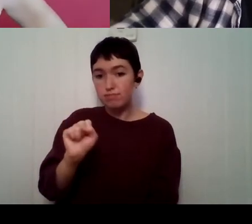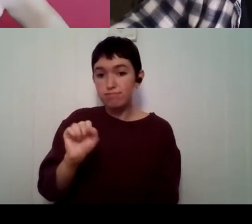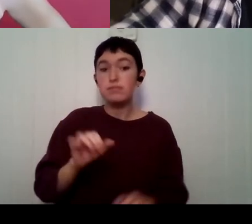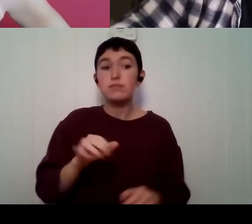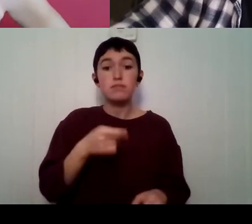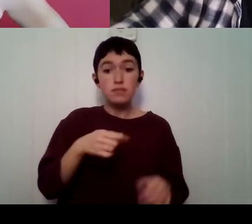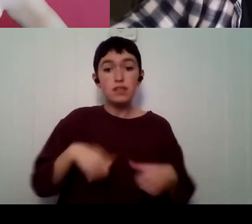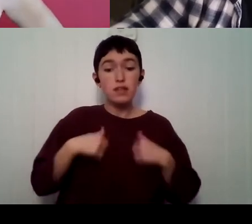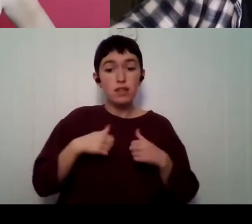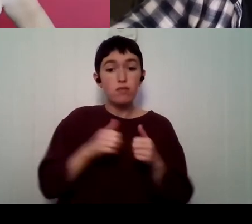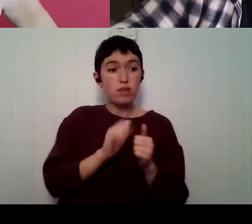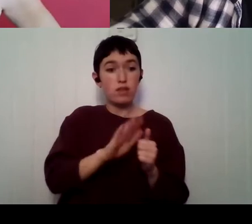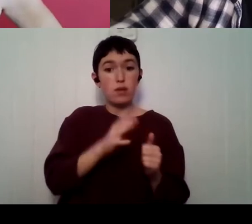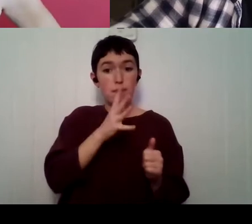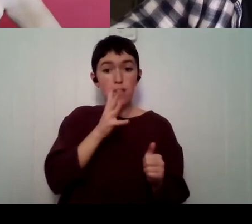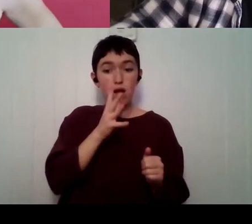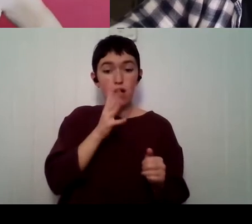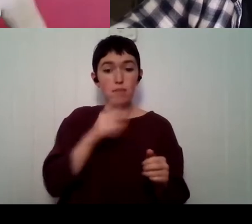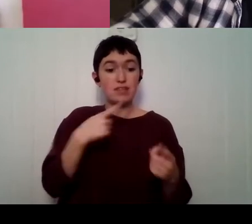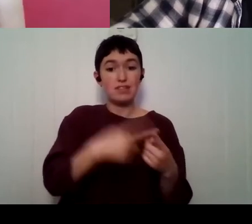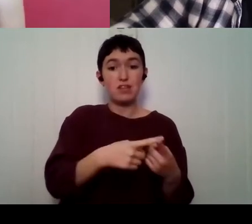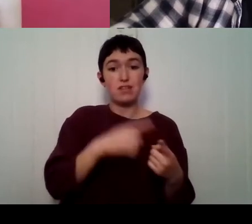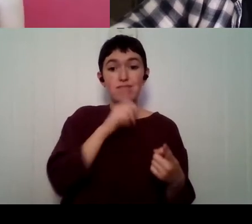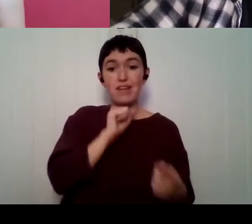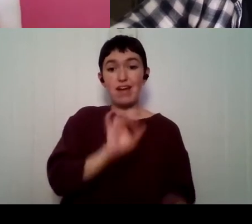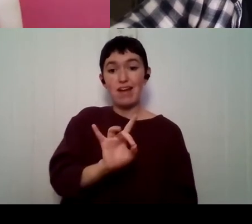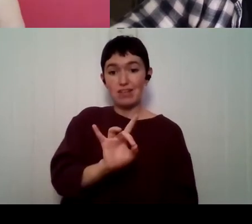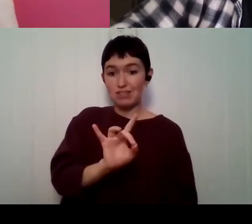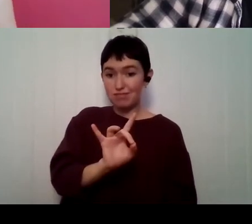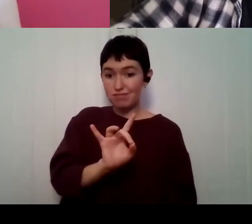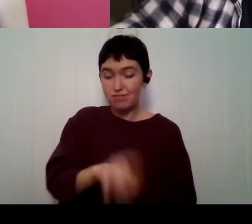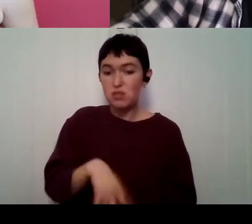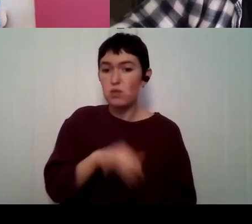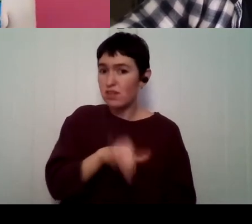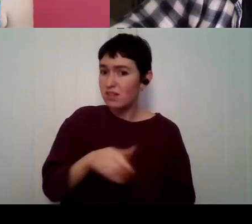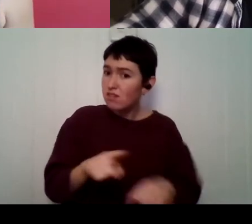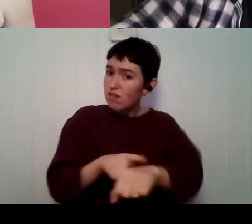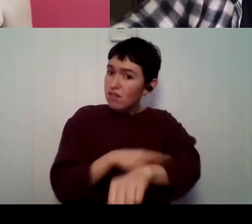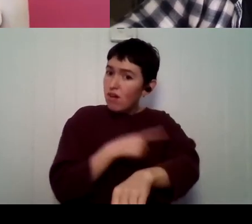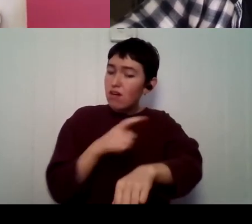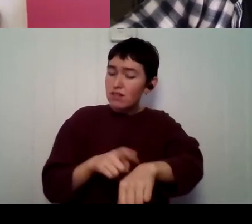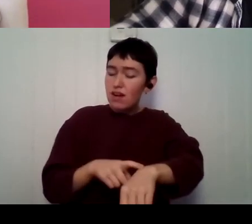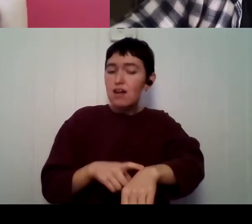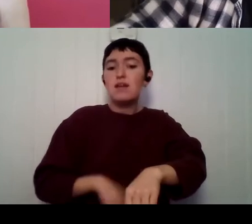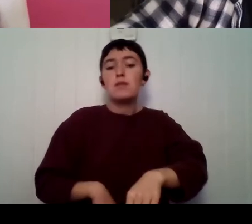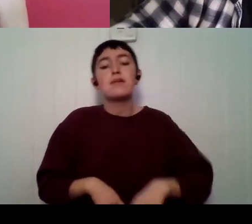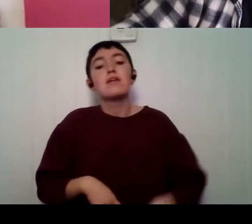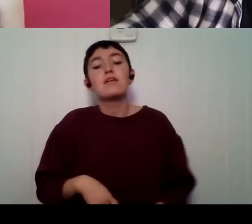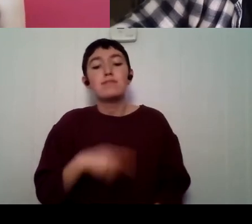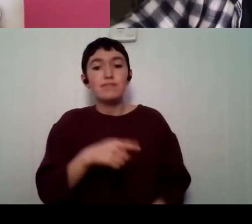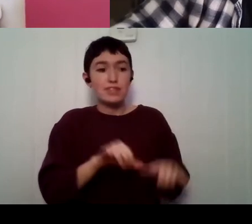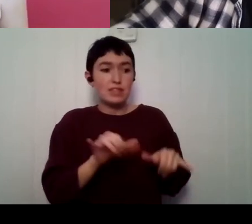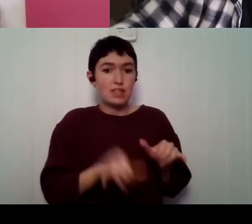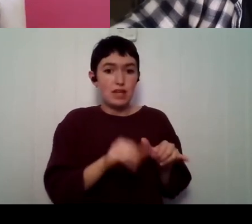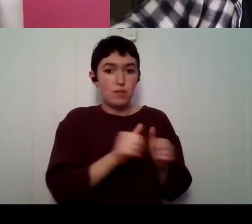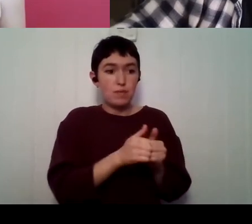time. There's a lot of primates, maybe a couple years, 3 years, maybe maturity around 4 or 5 years. But orangutans stick with their moms. I always joke